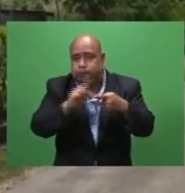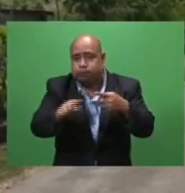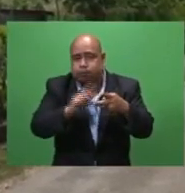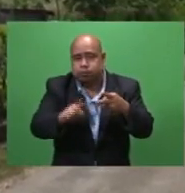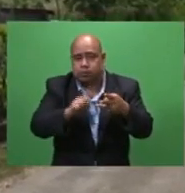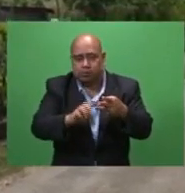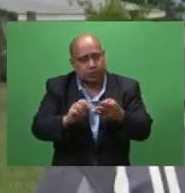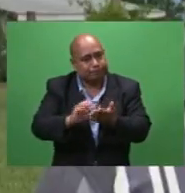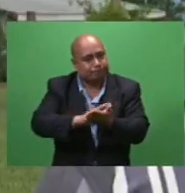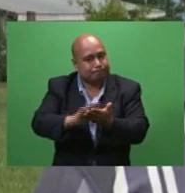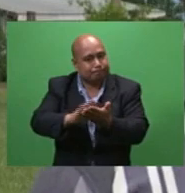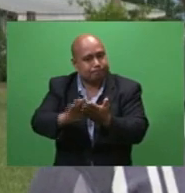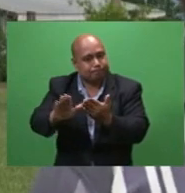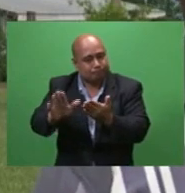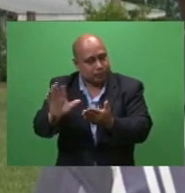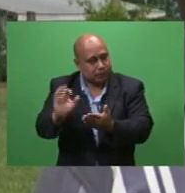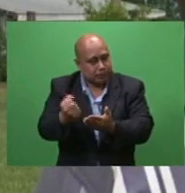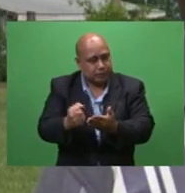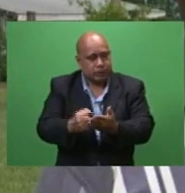days.